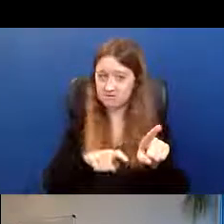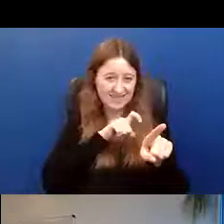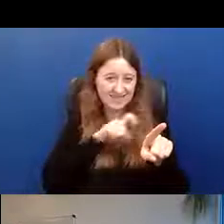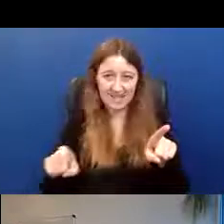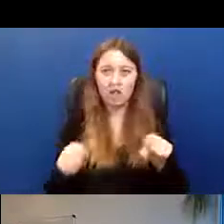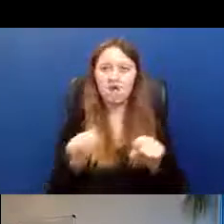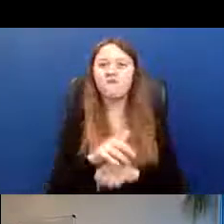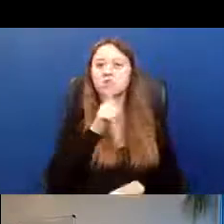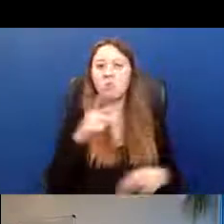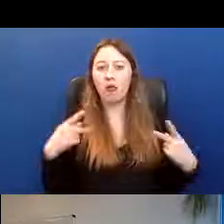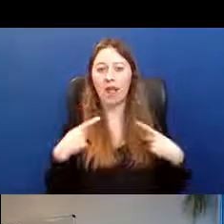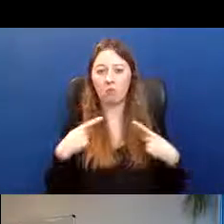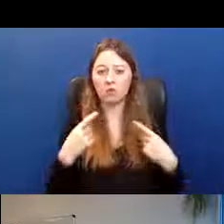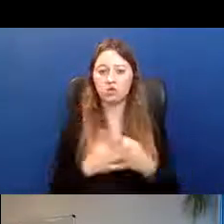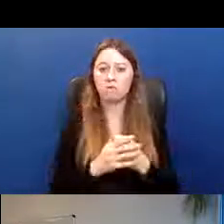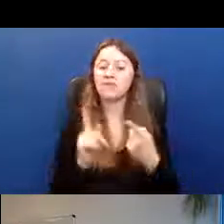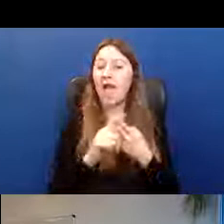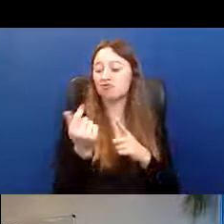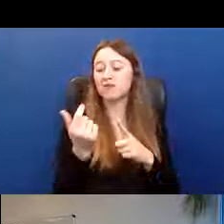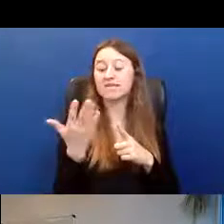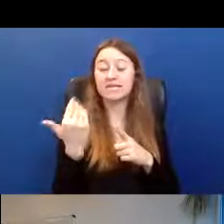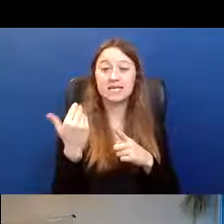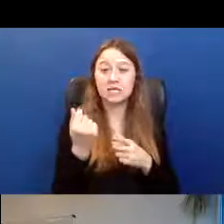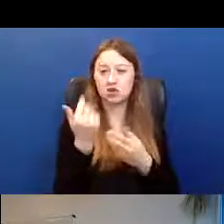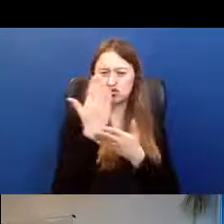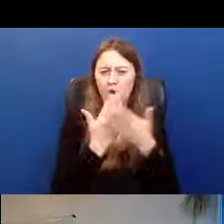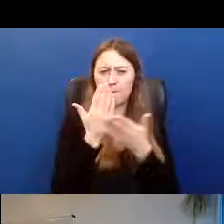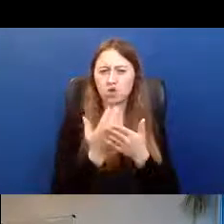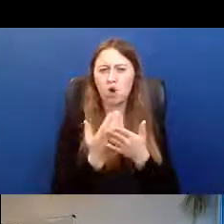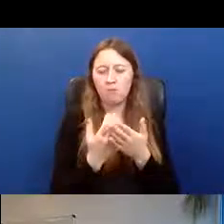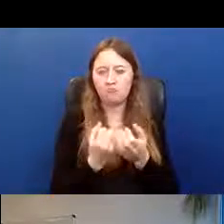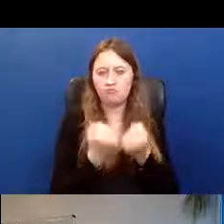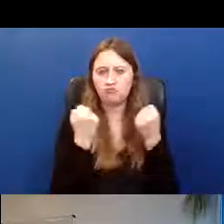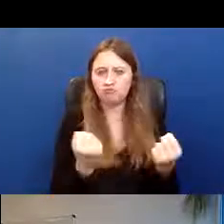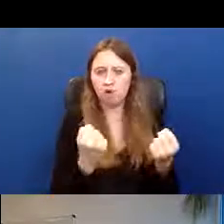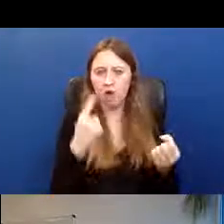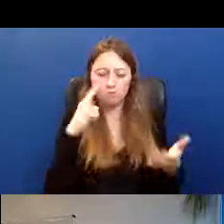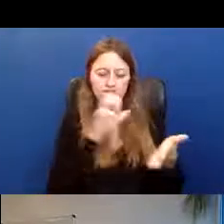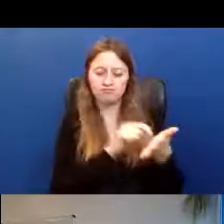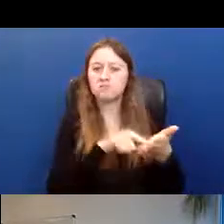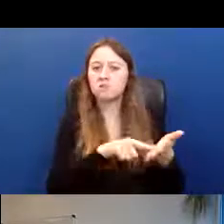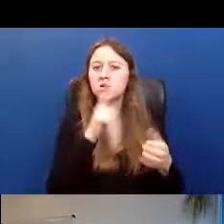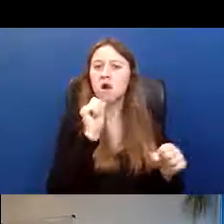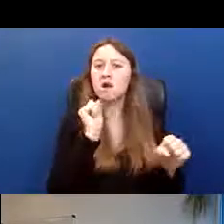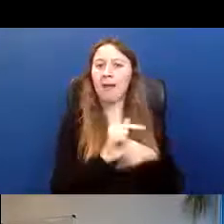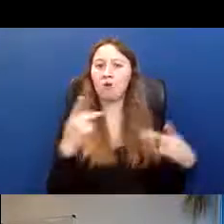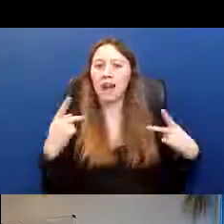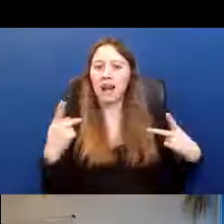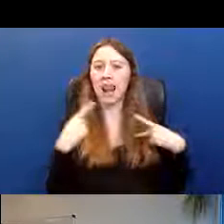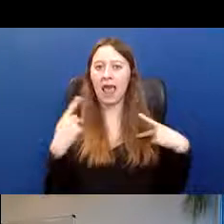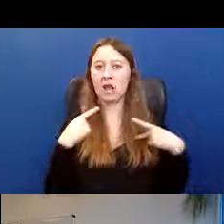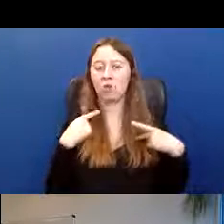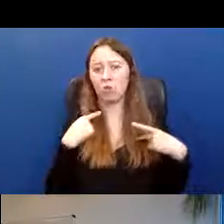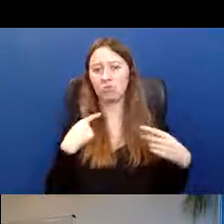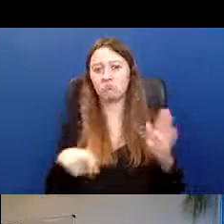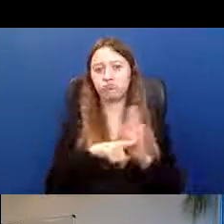recent emphasis among some researchers on talking about language deprivation. So this is where children